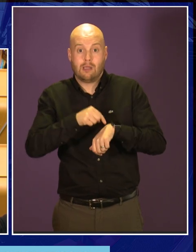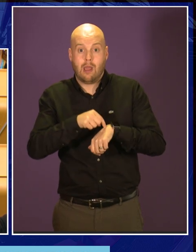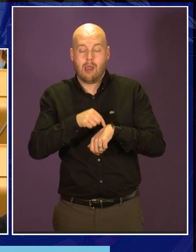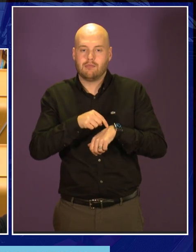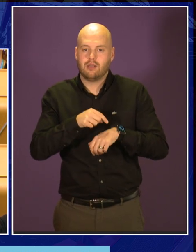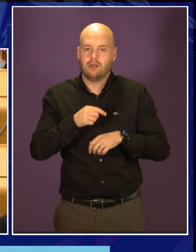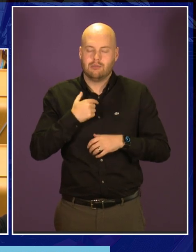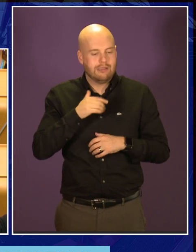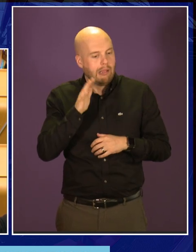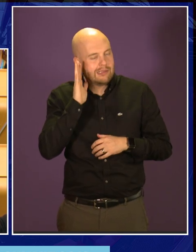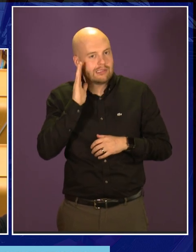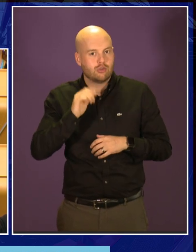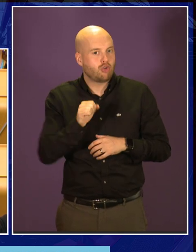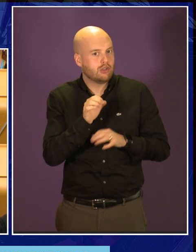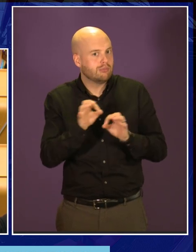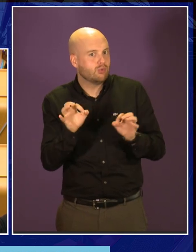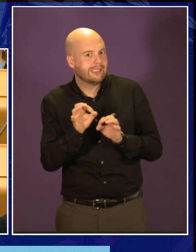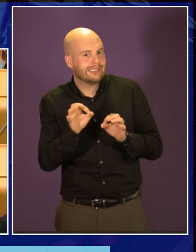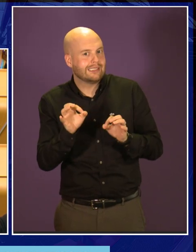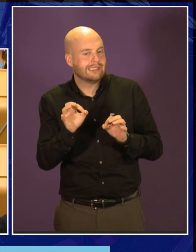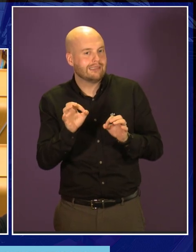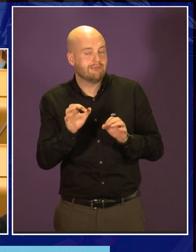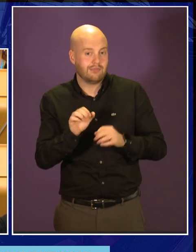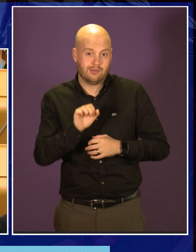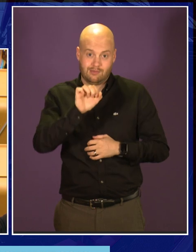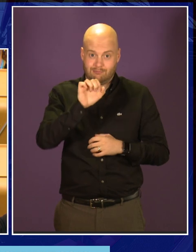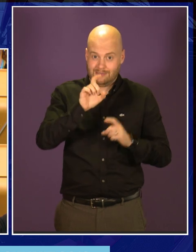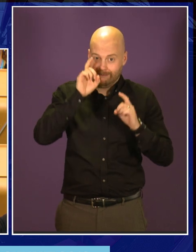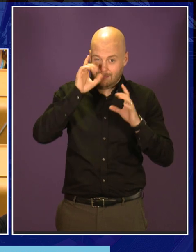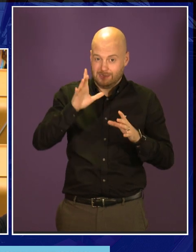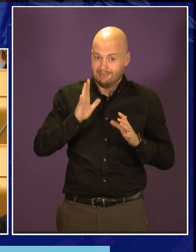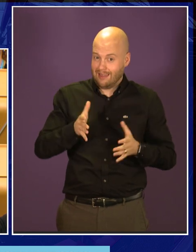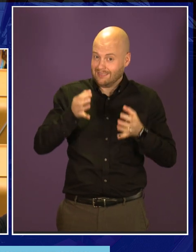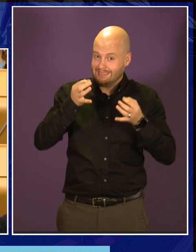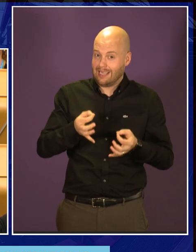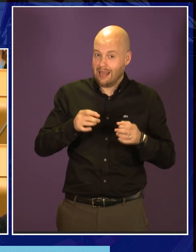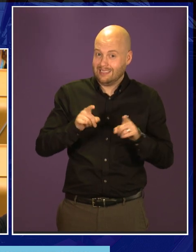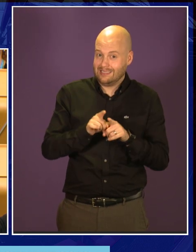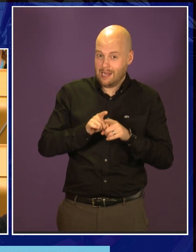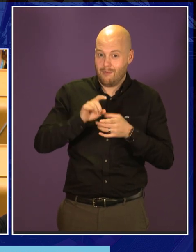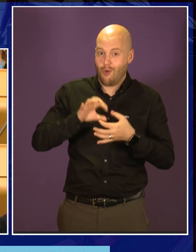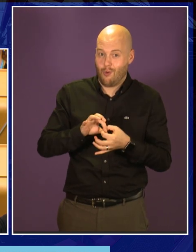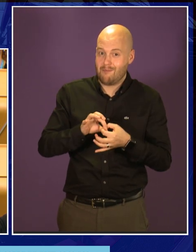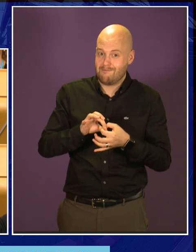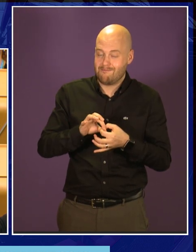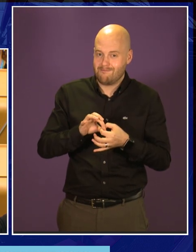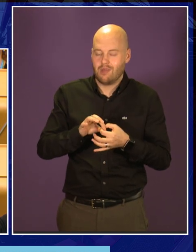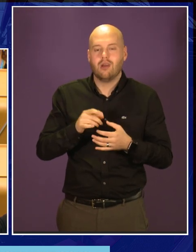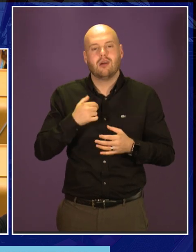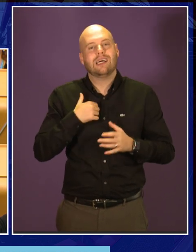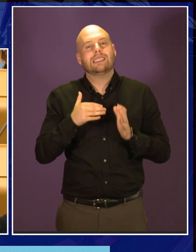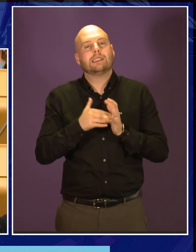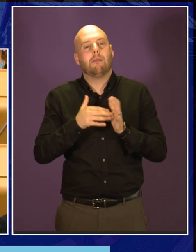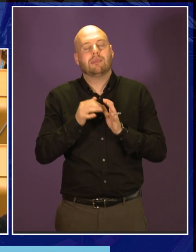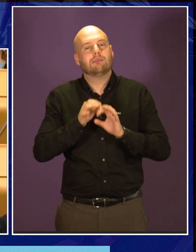you're playing, is exactly what we have at home. And as a result, there is a Senegambian musician called Baba Mal. He